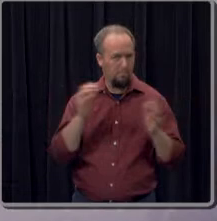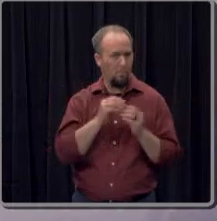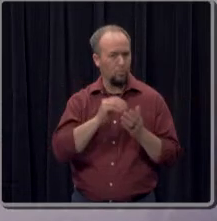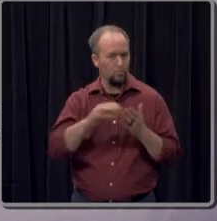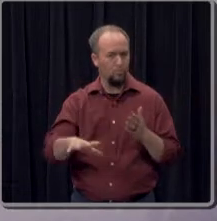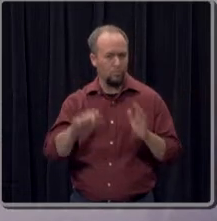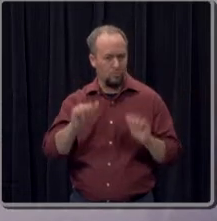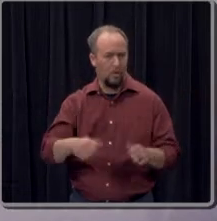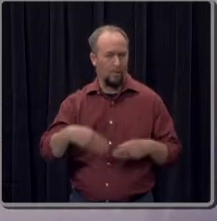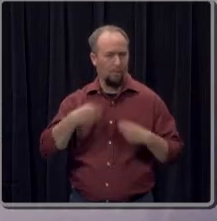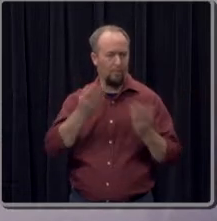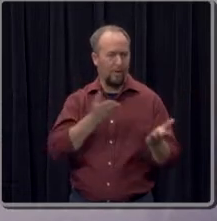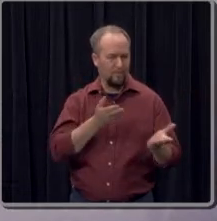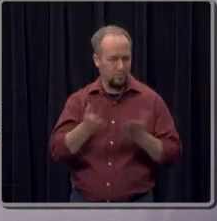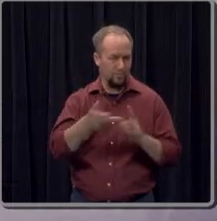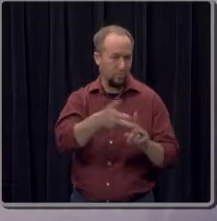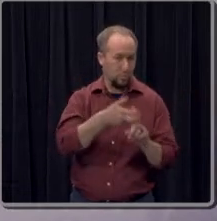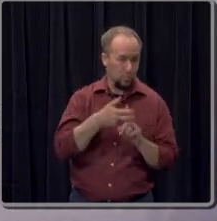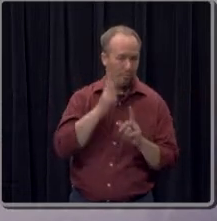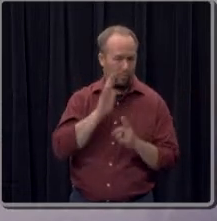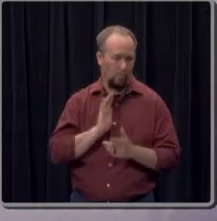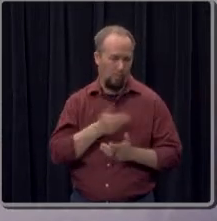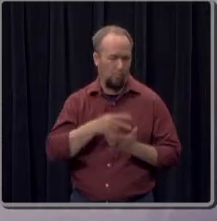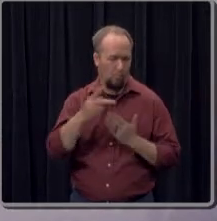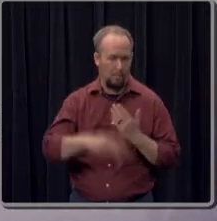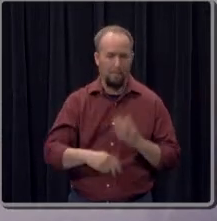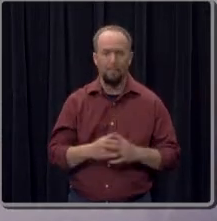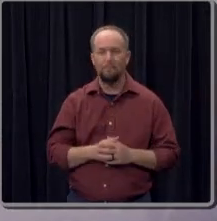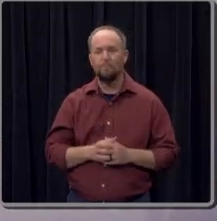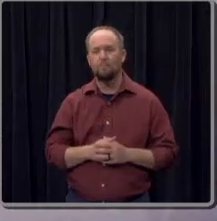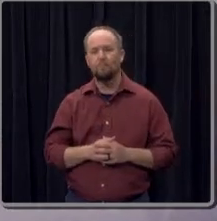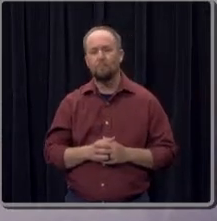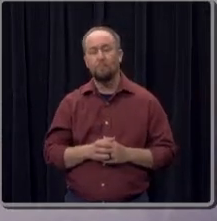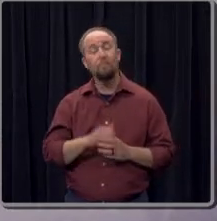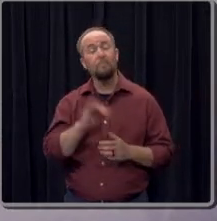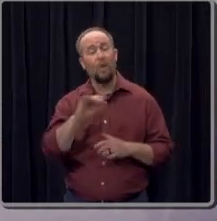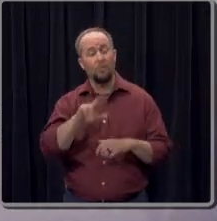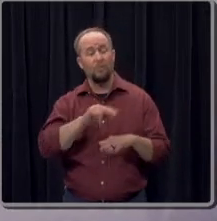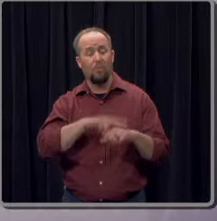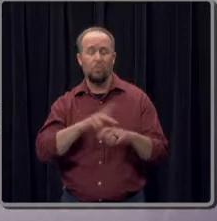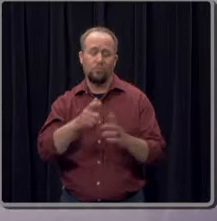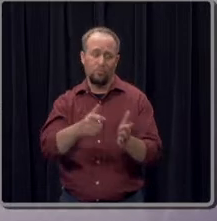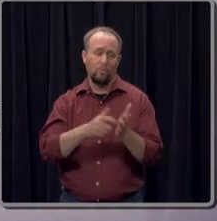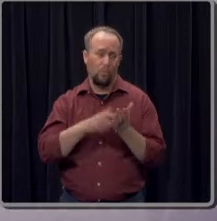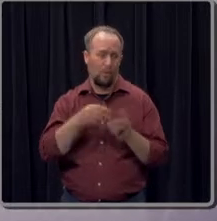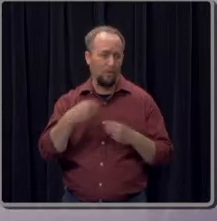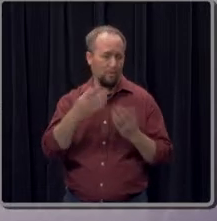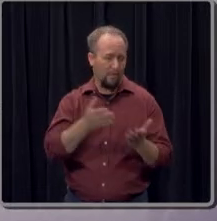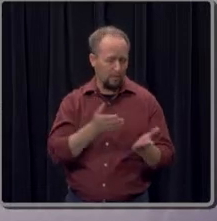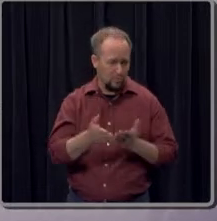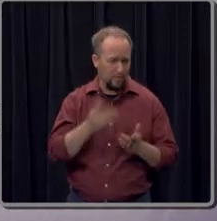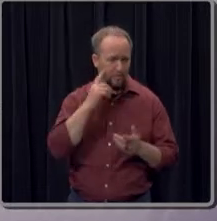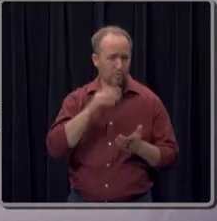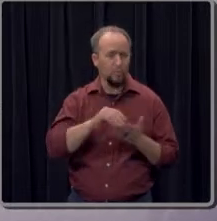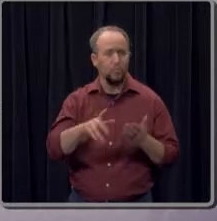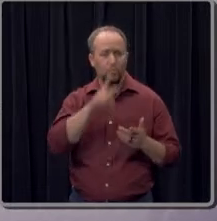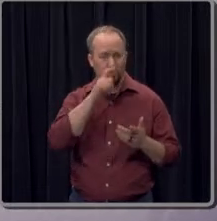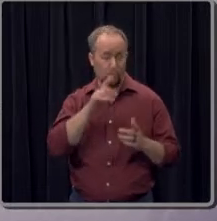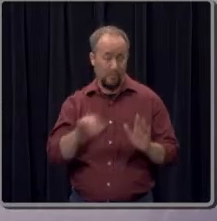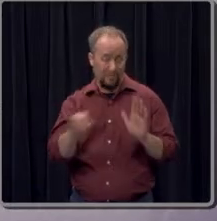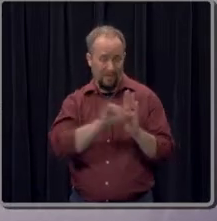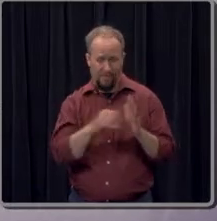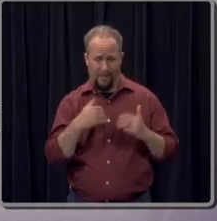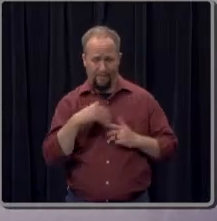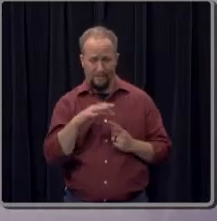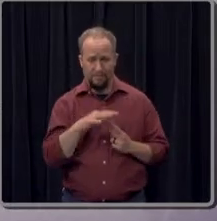we're able to try to recruit for our program. And then, of course, we are required to serve children who are identified with special needs. And